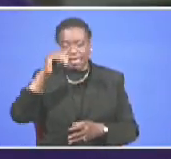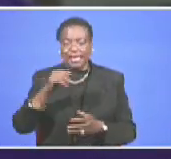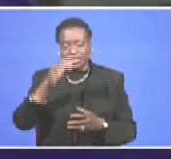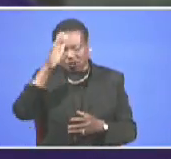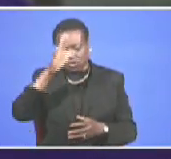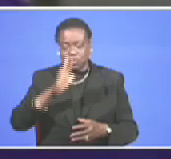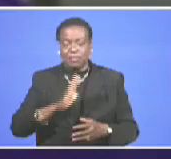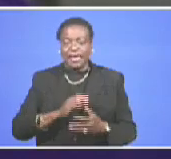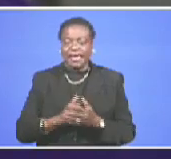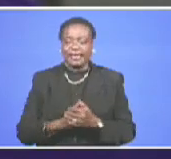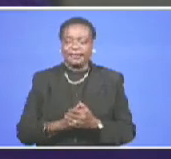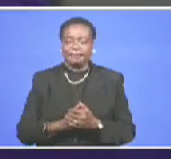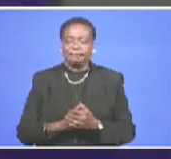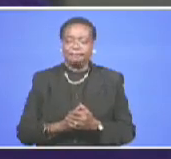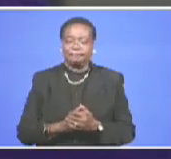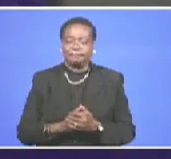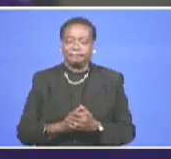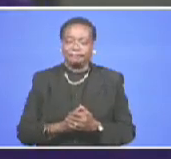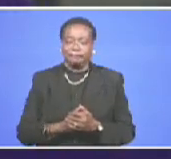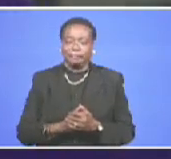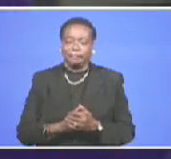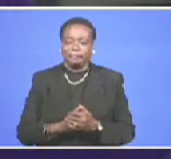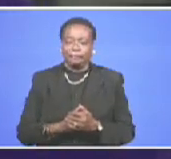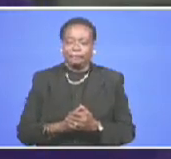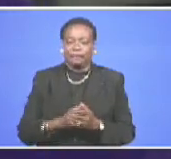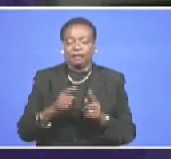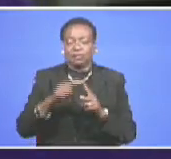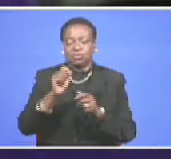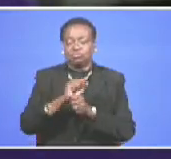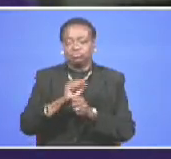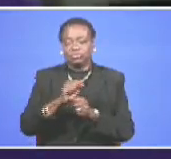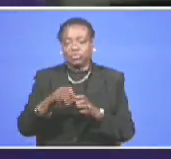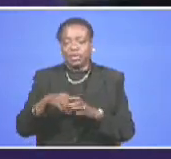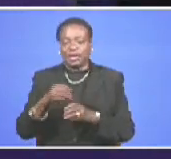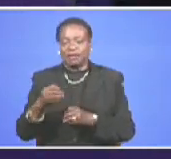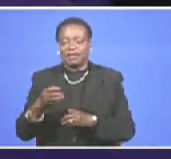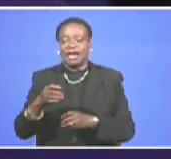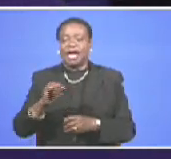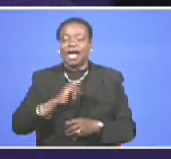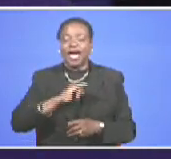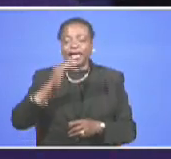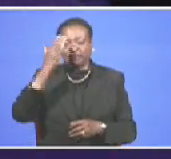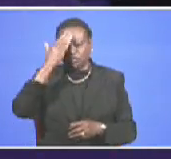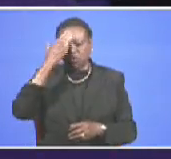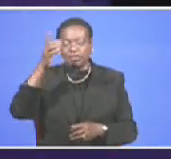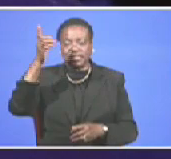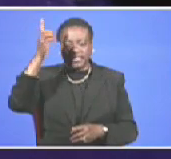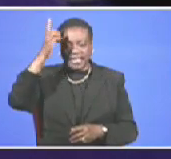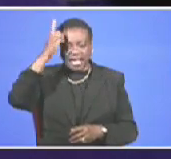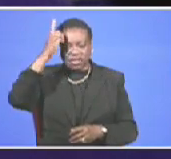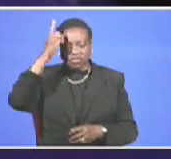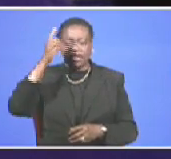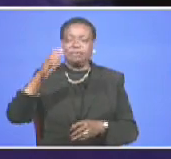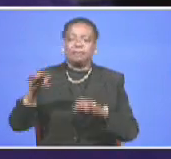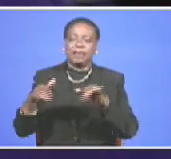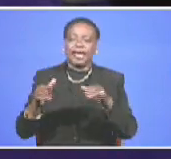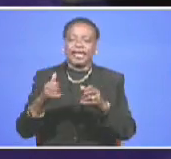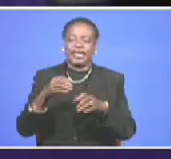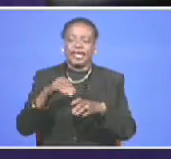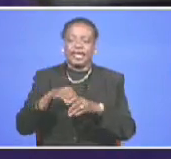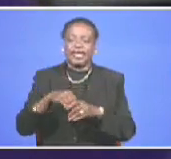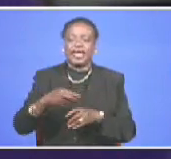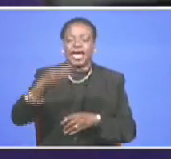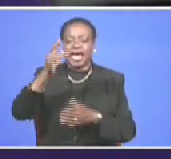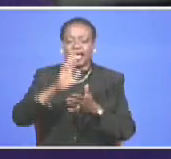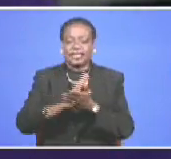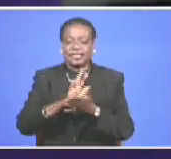whole life to get to where they at right now. And, I've been knowing Buddy longer than I've known DeAndre. Played in high school with Buddy, but, like I said, just being able to see